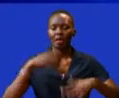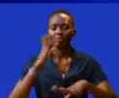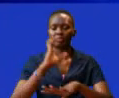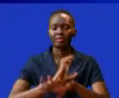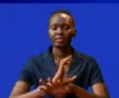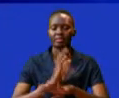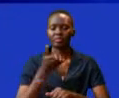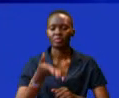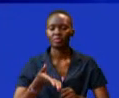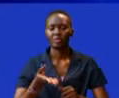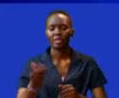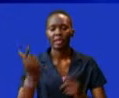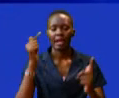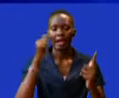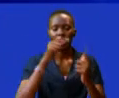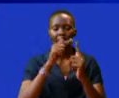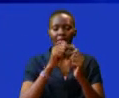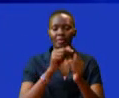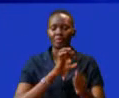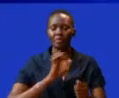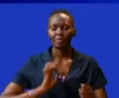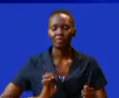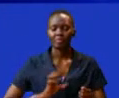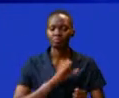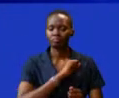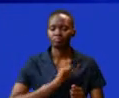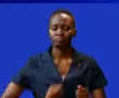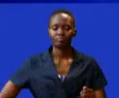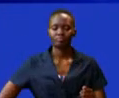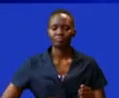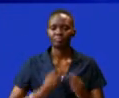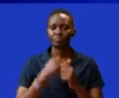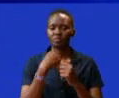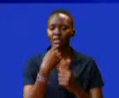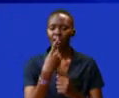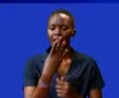mbele Senate mar duoko penjo ma opogore opogore